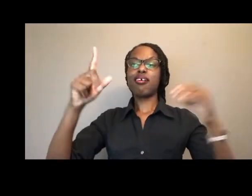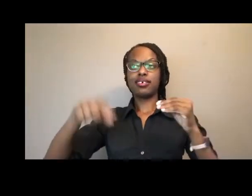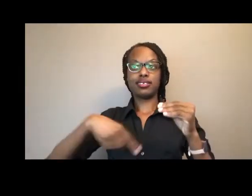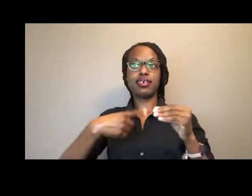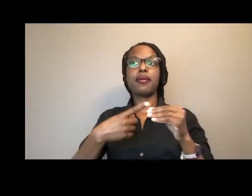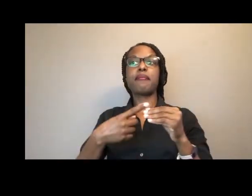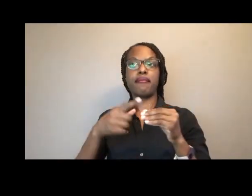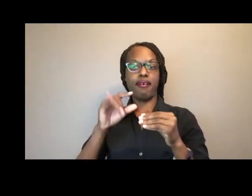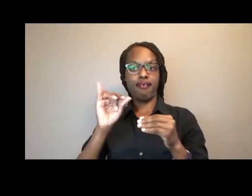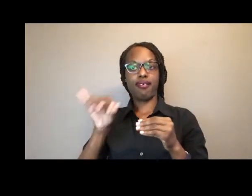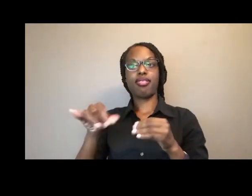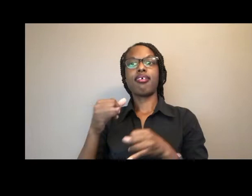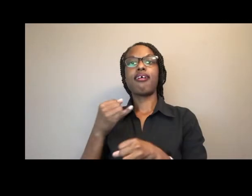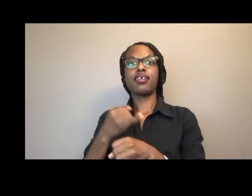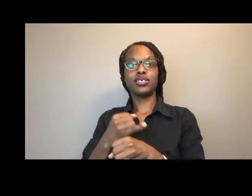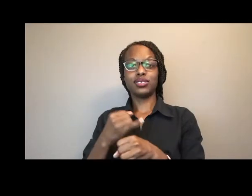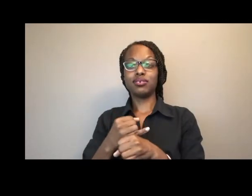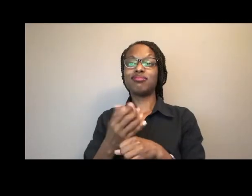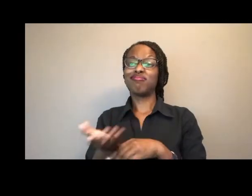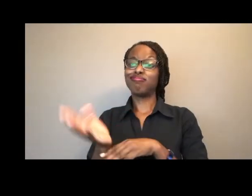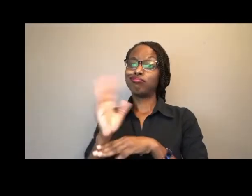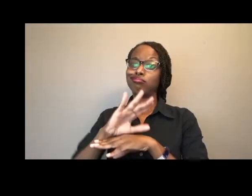I mean,